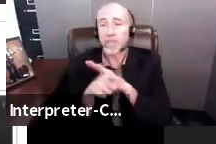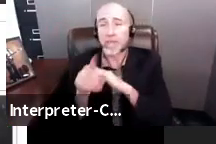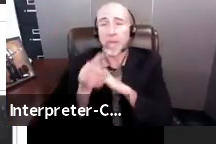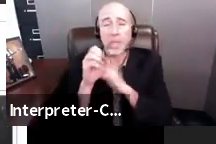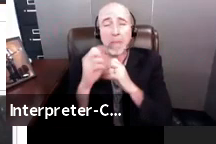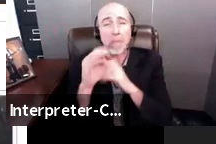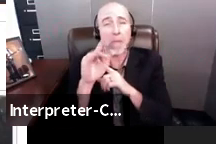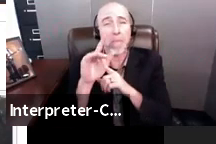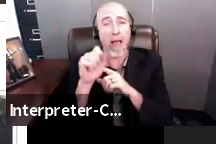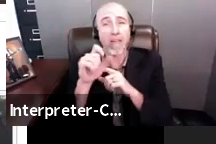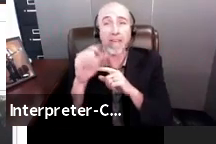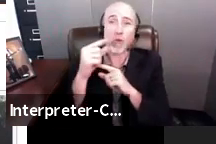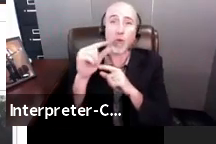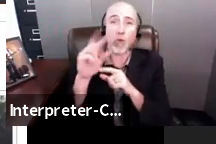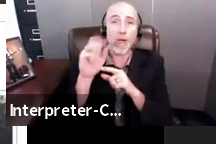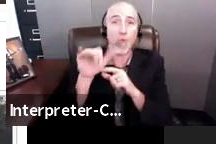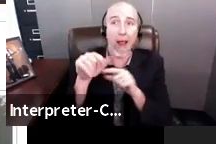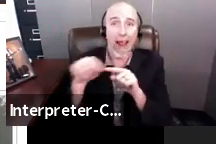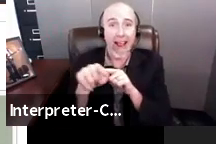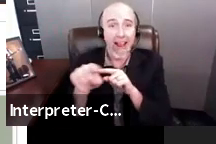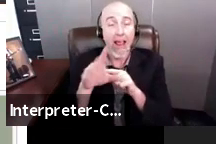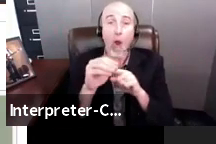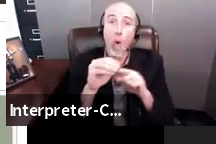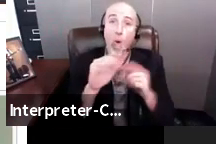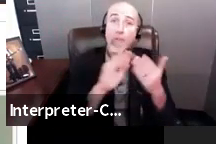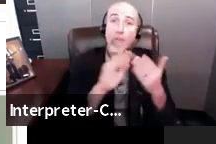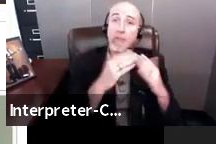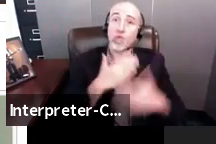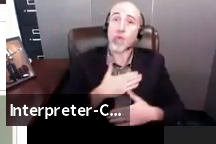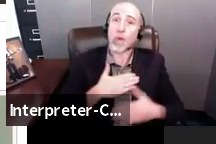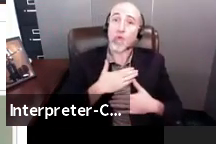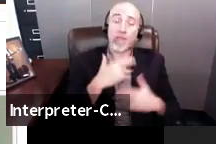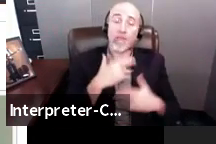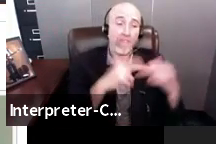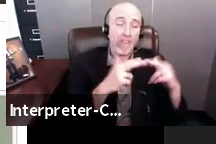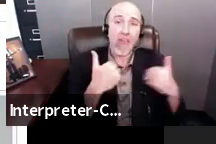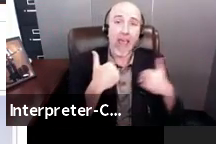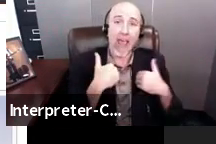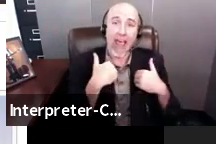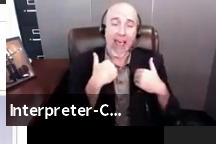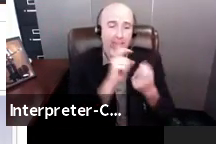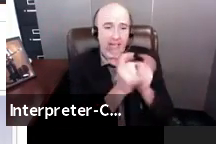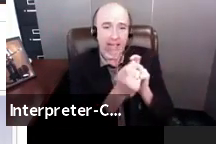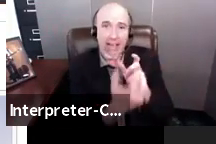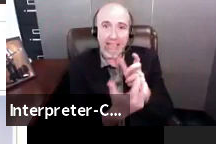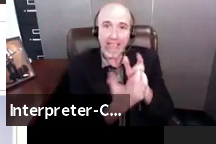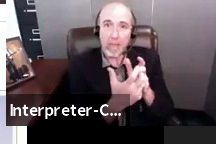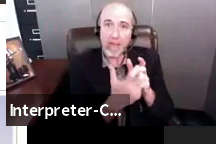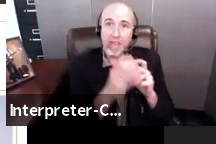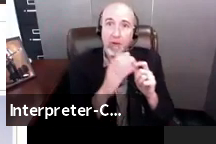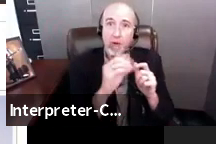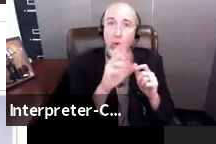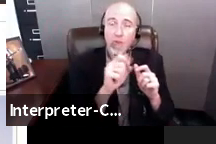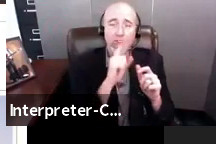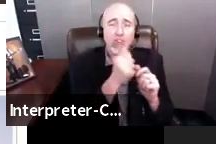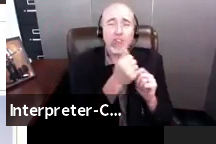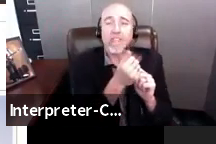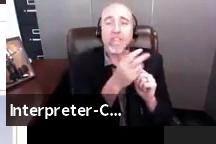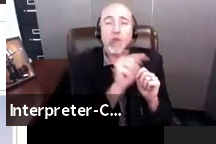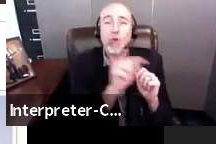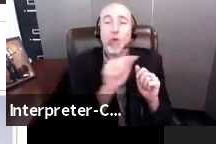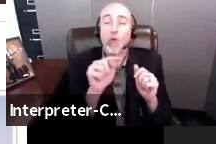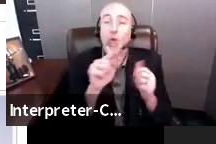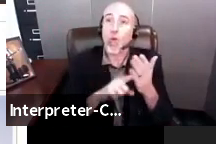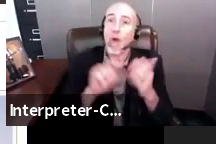greenway trails, or at a city recreation facilities that offer adaptive sports. These are just a few highlights, but the Alamo City